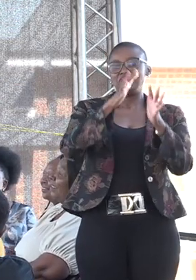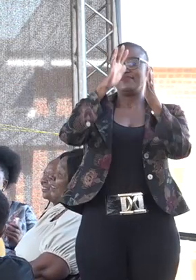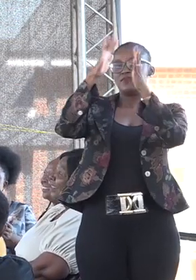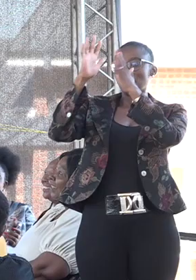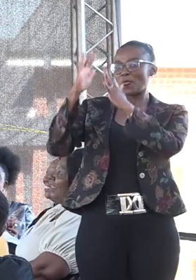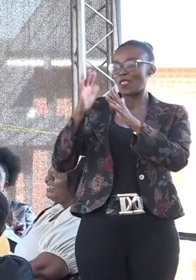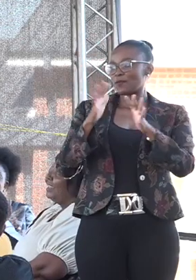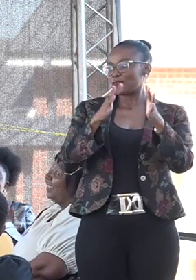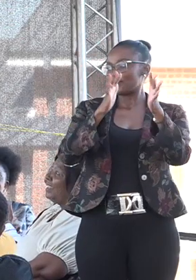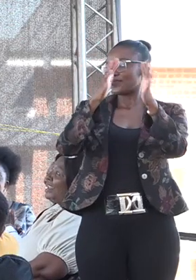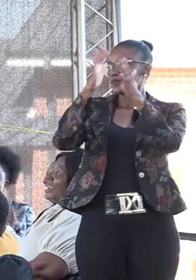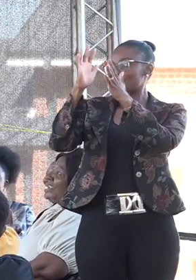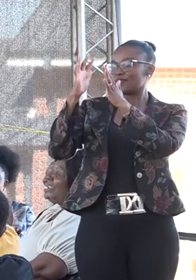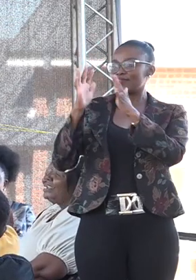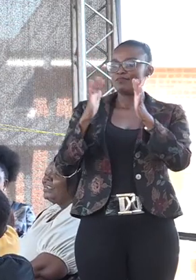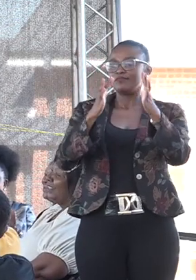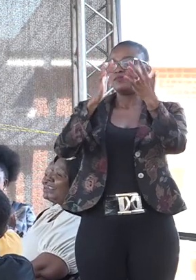kitse di kia la di bon